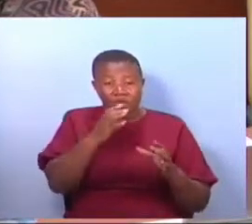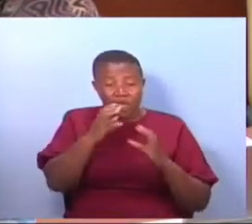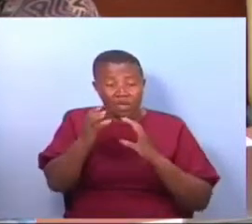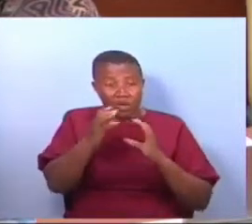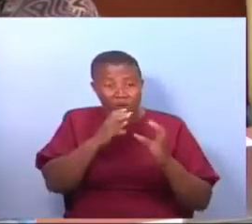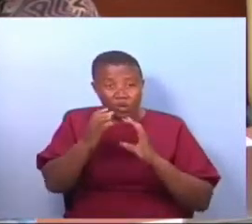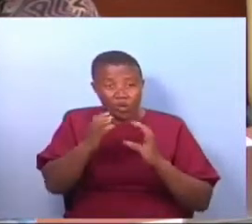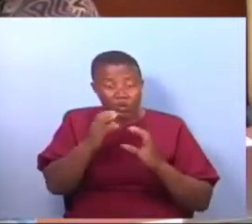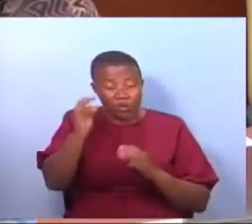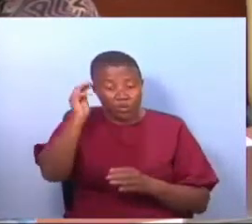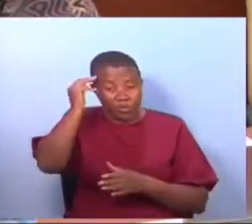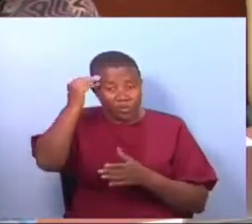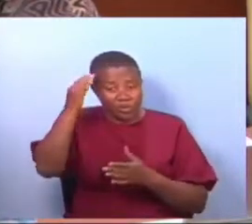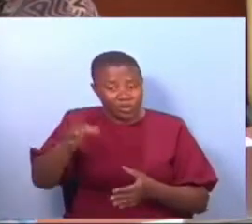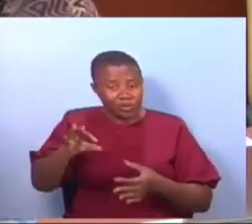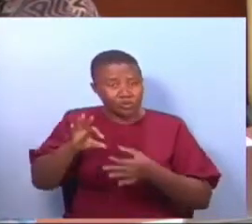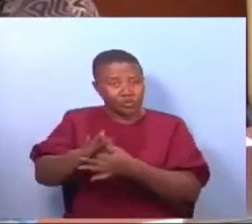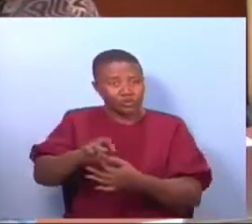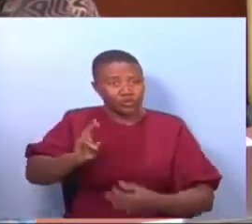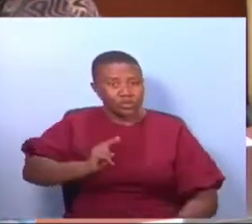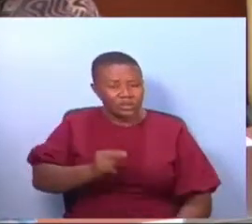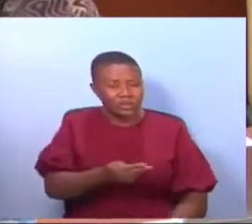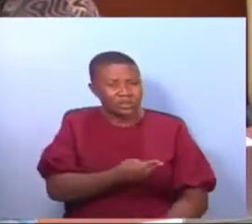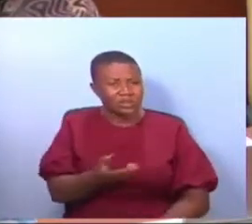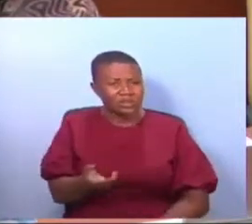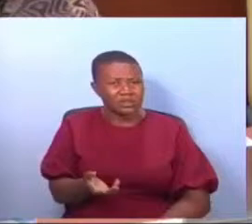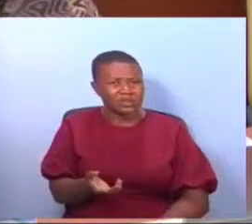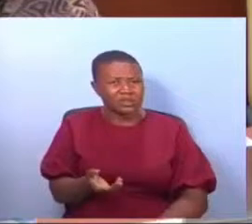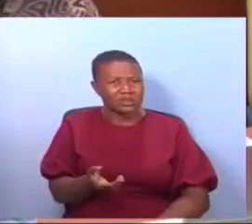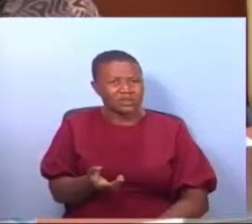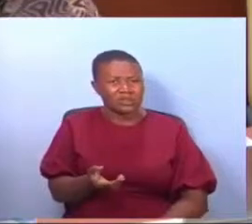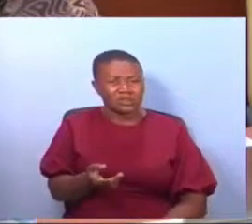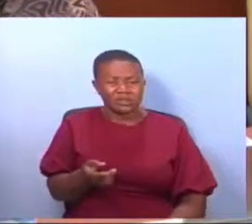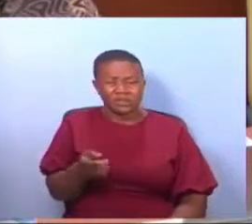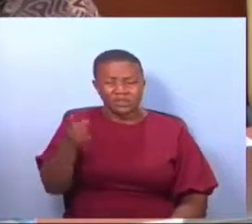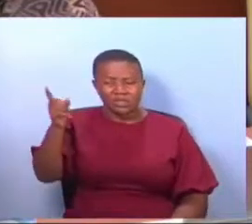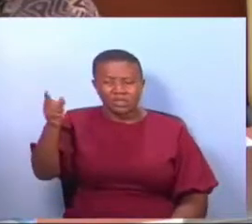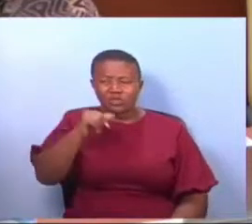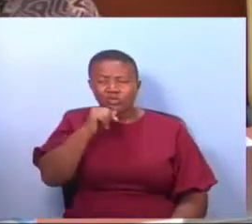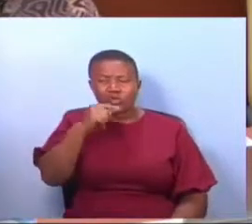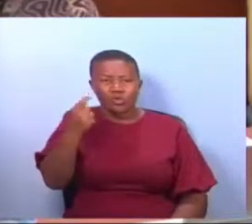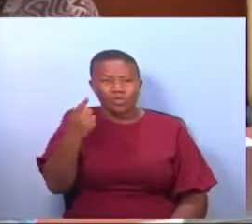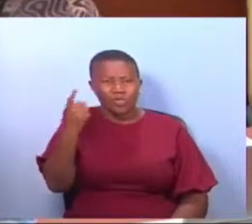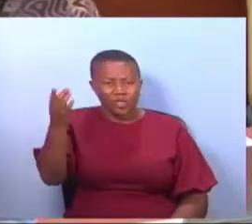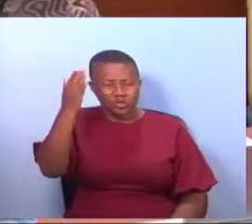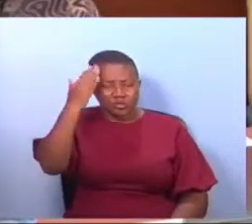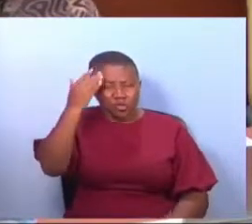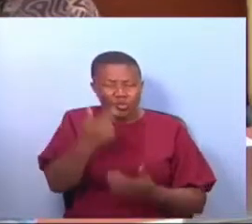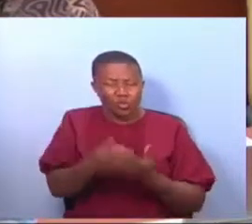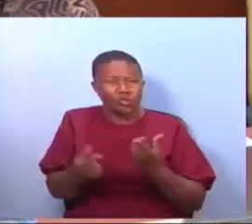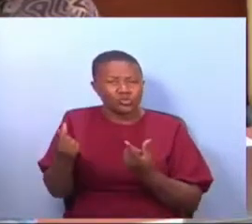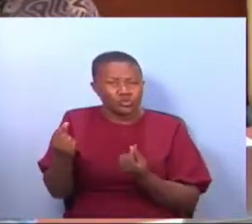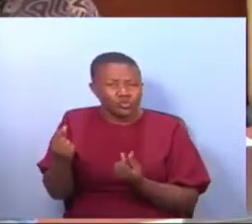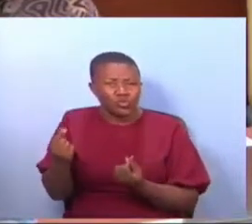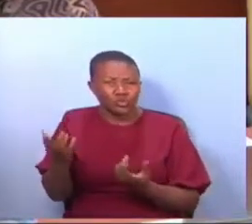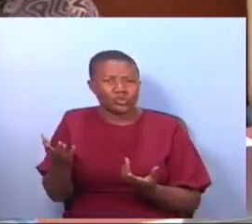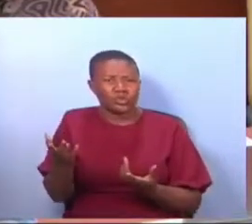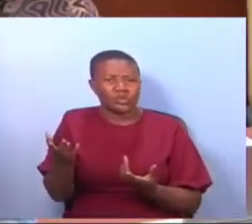Sofozu Kwakye, very, very resilient guy. He doesn't fall easily. He knows his stuff, and